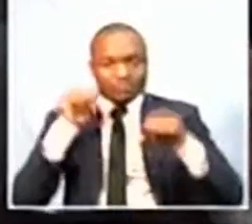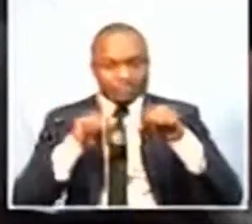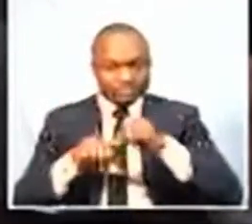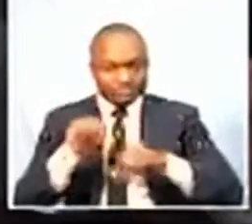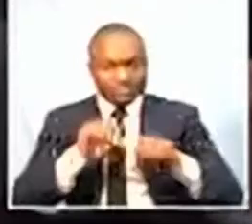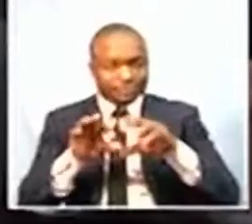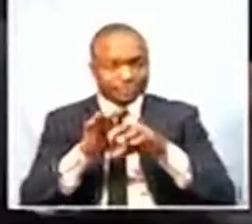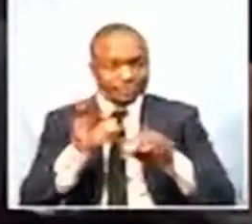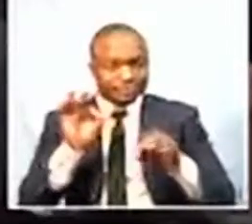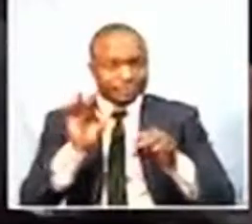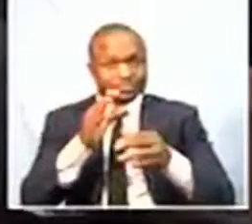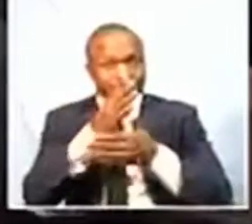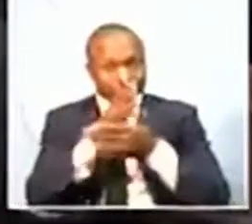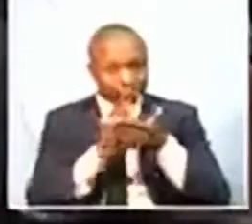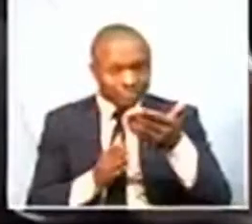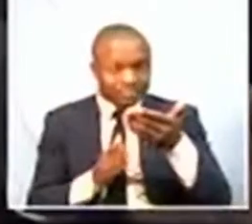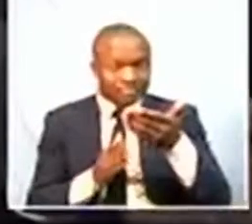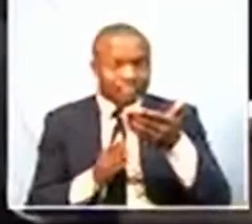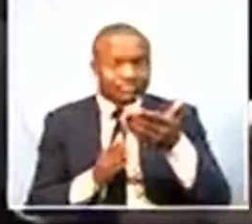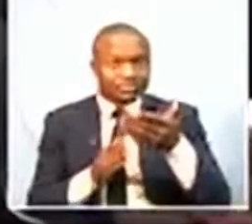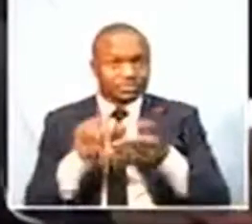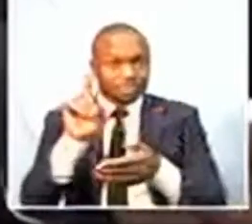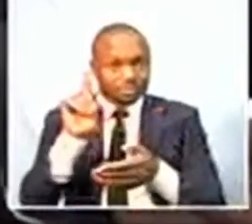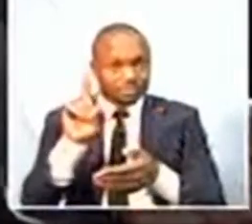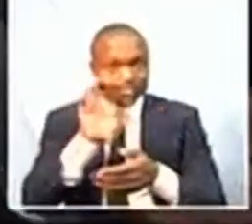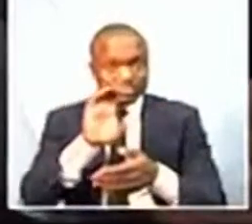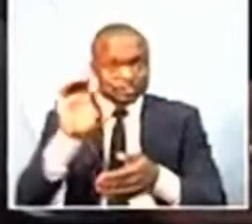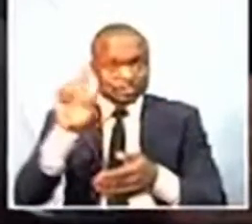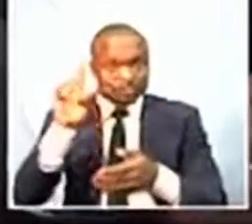findings in that the sum of